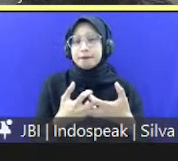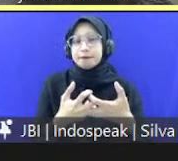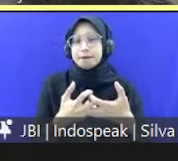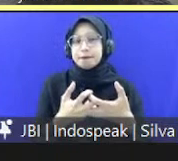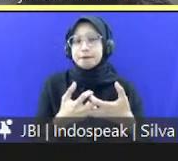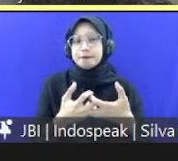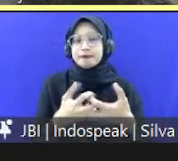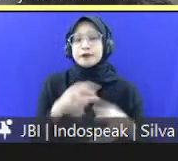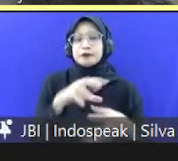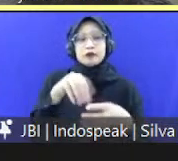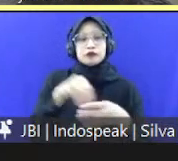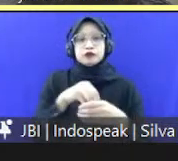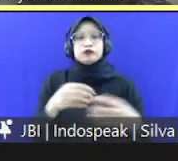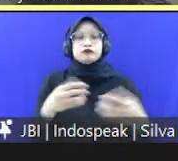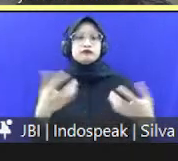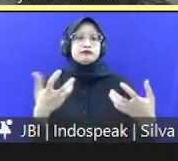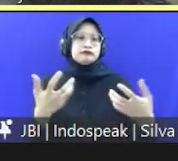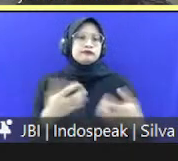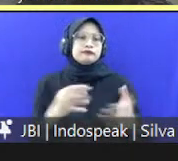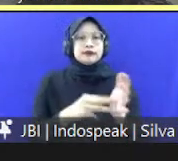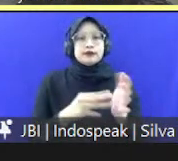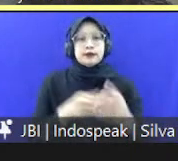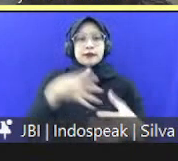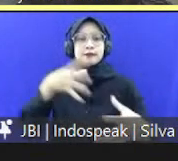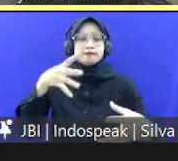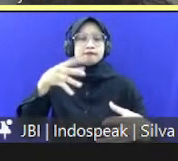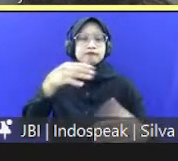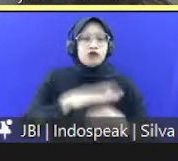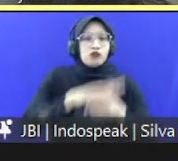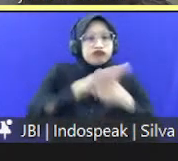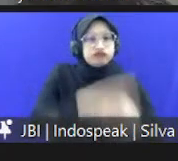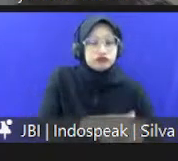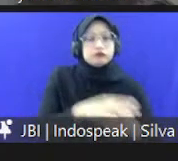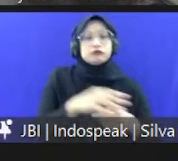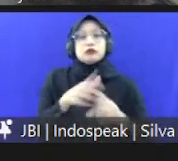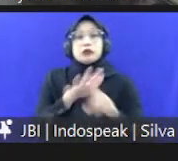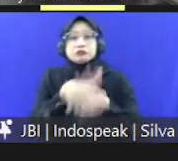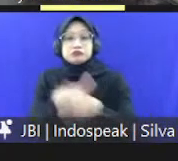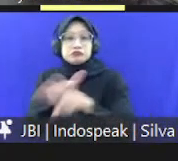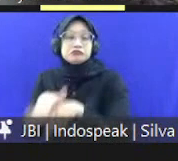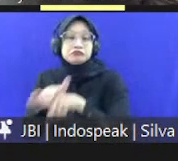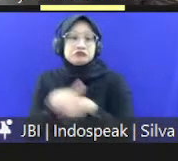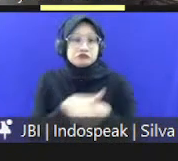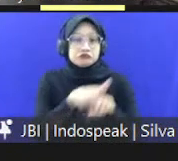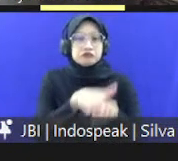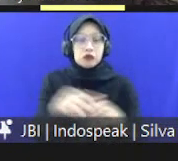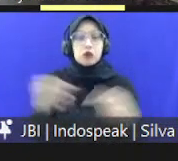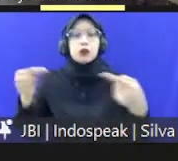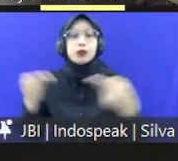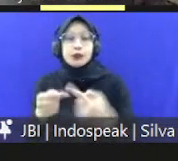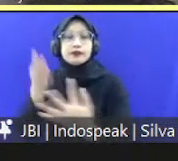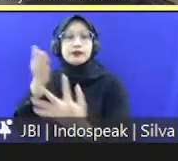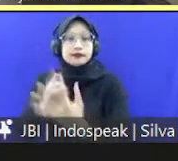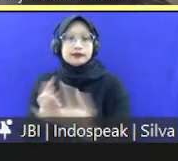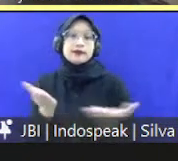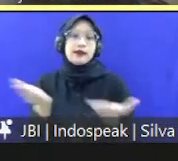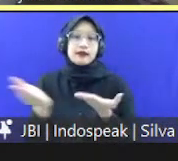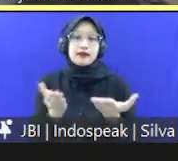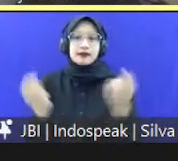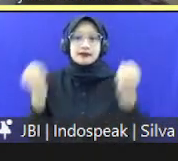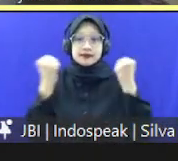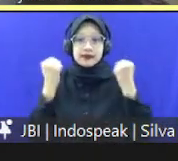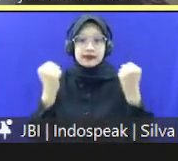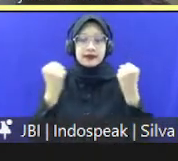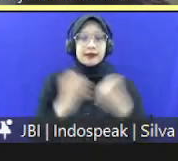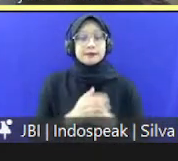of oppression, influencing people access to health services and health outcomes. And towards the end of my presentation, I'll